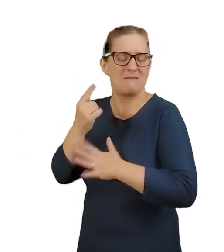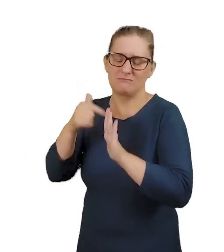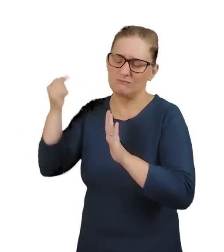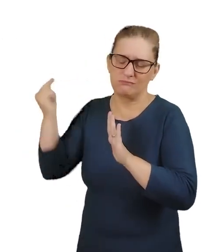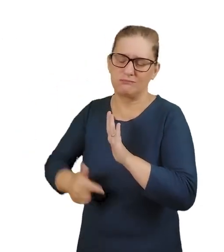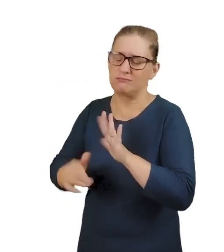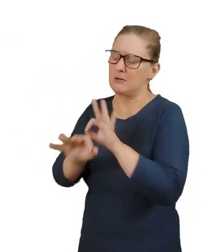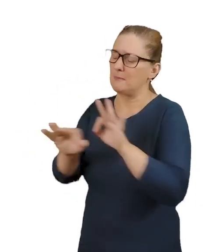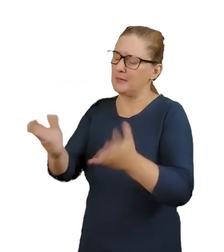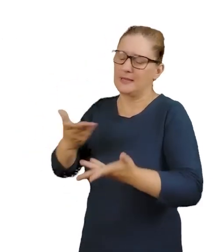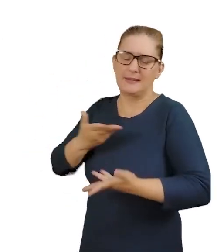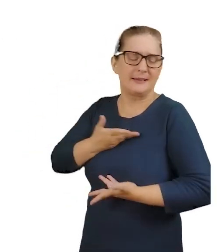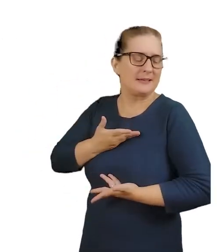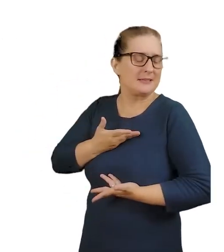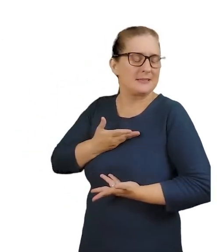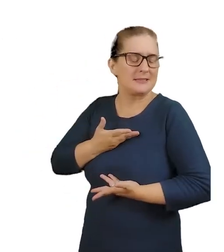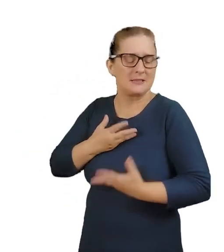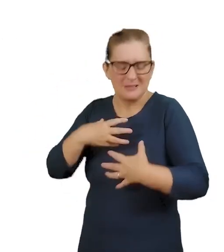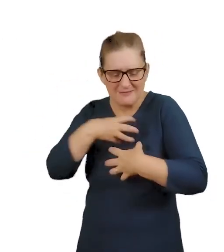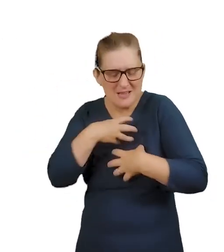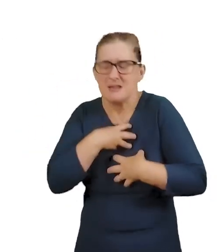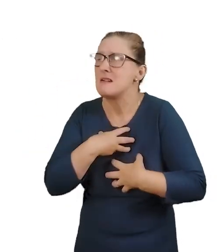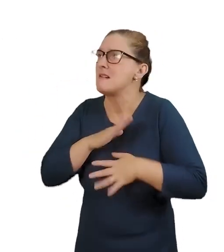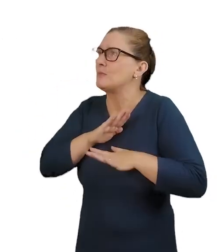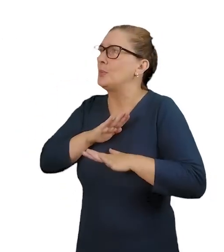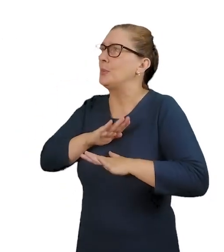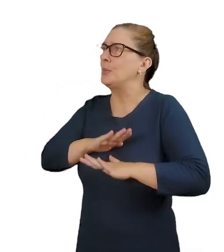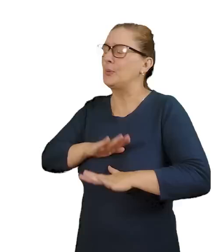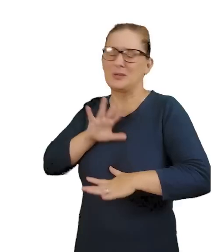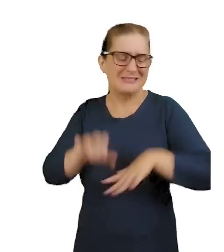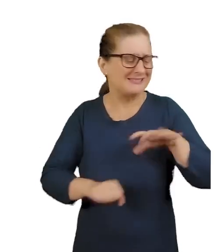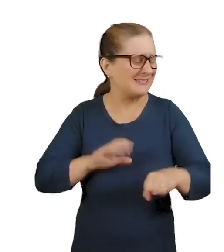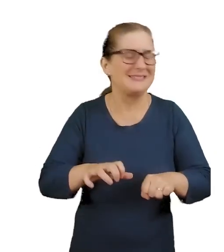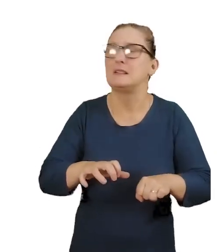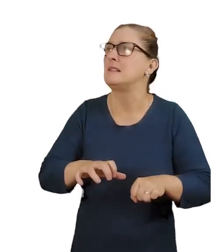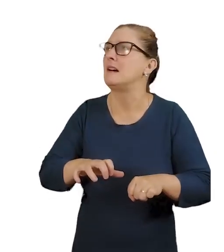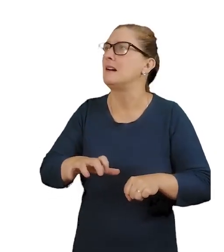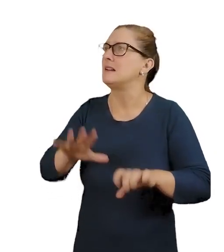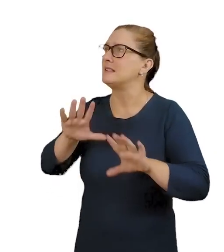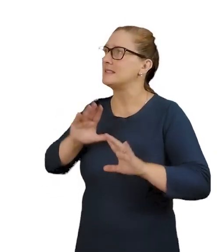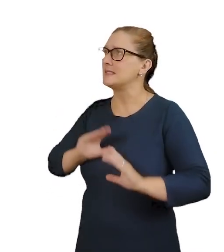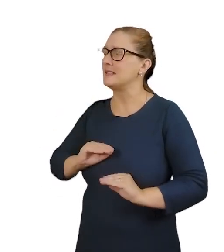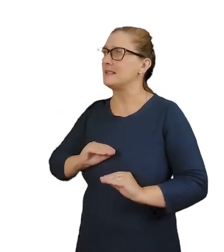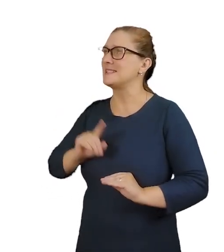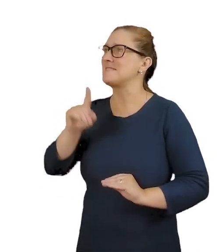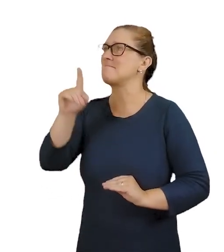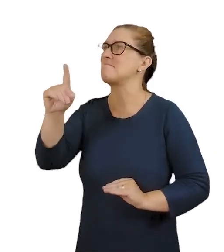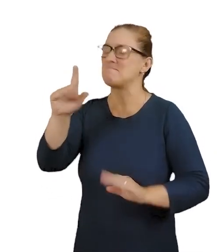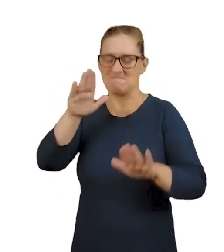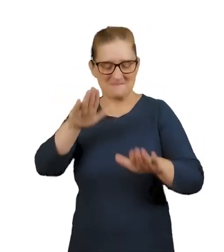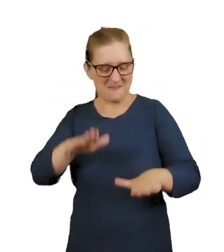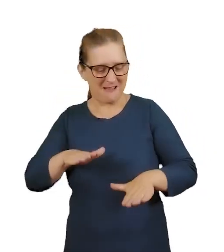of love, what depths of peace, when fears are stilled, when